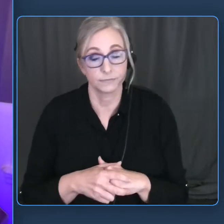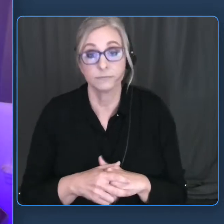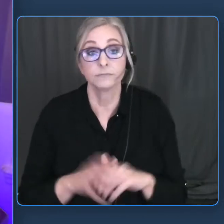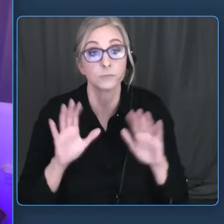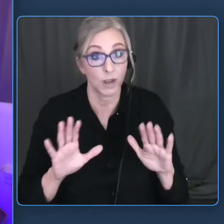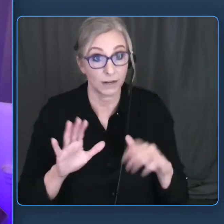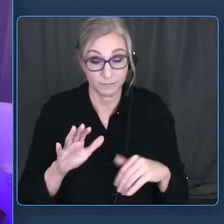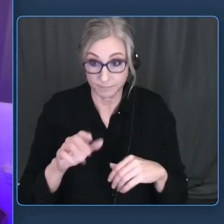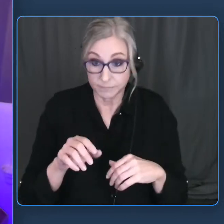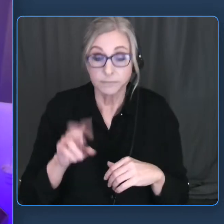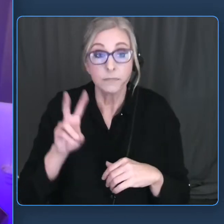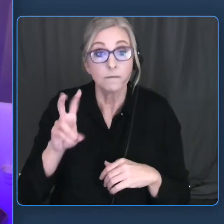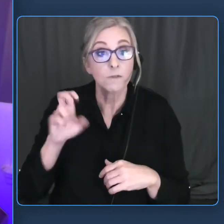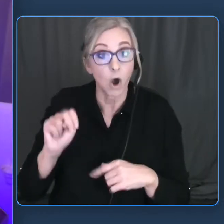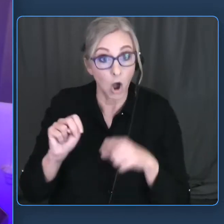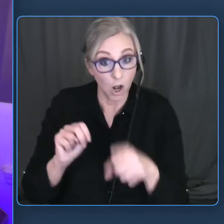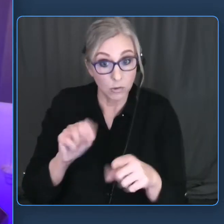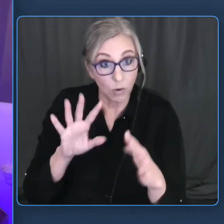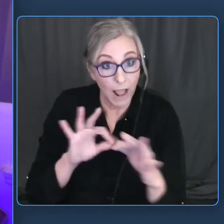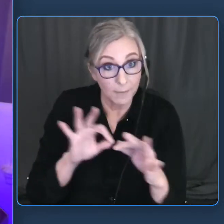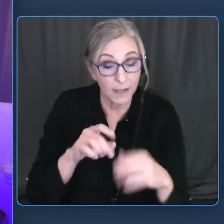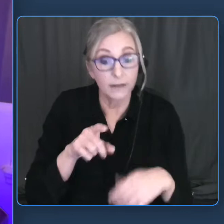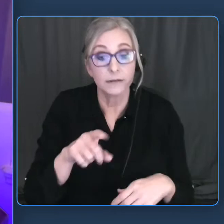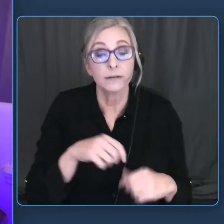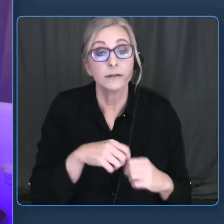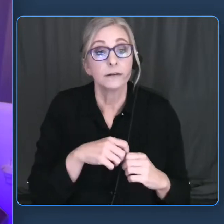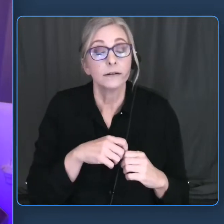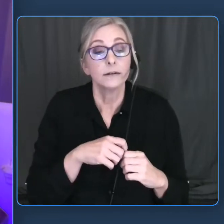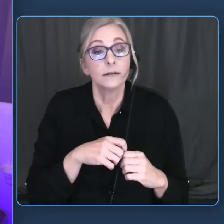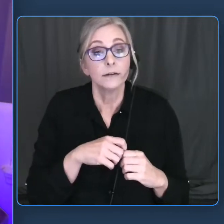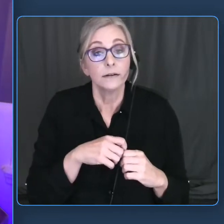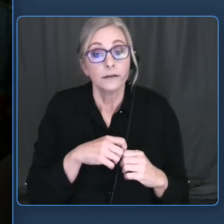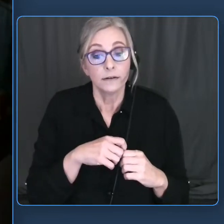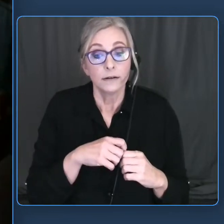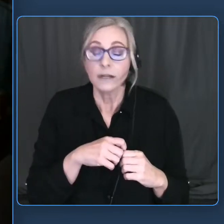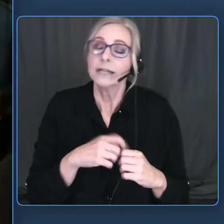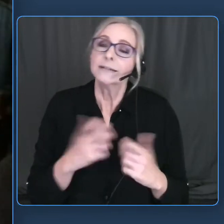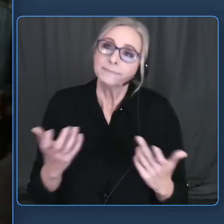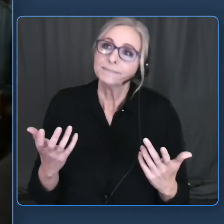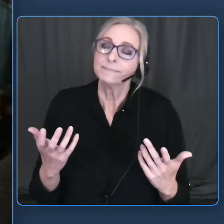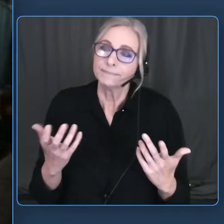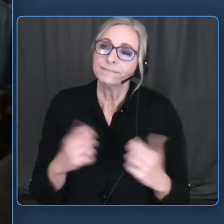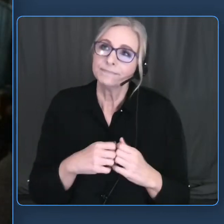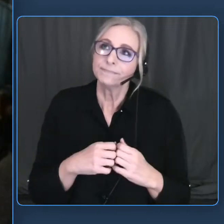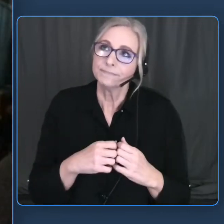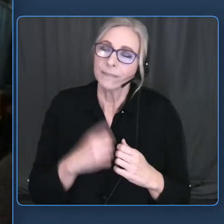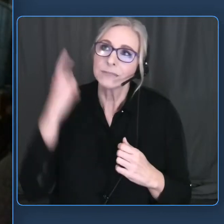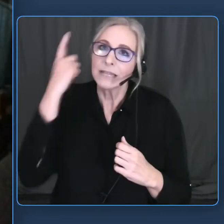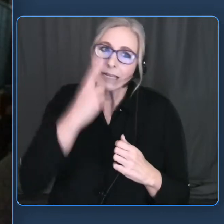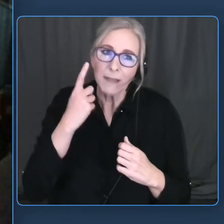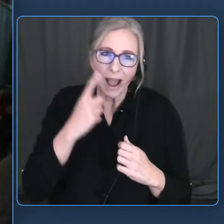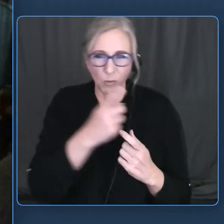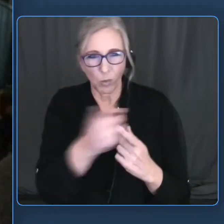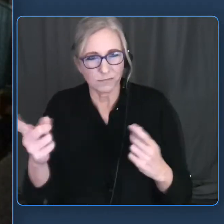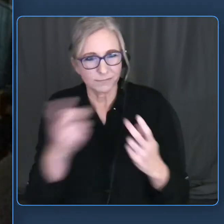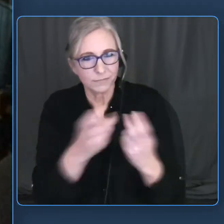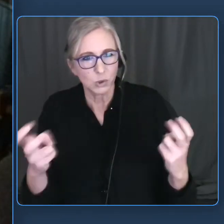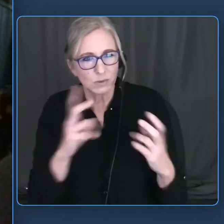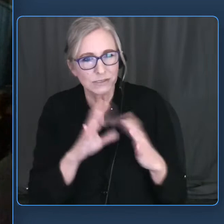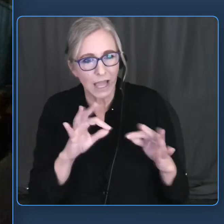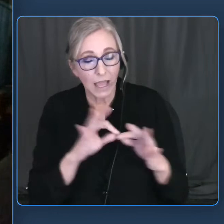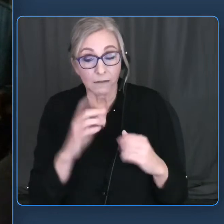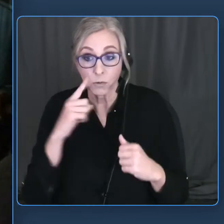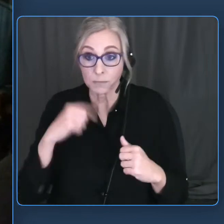Great. And Vaughn, your comments on this? Well, as I was thinking about what everyone has said about it, because